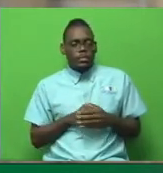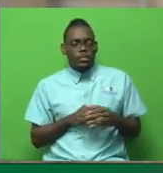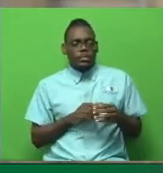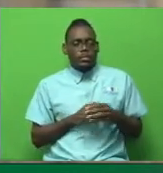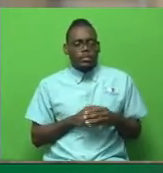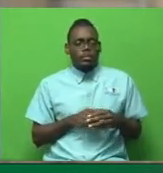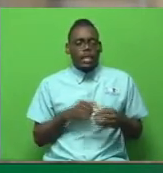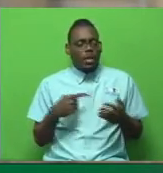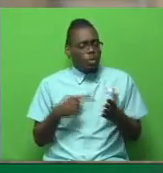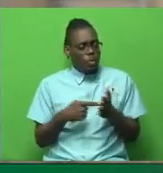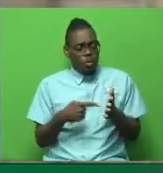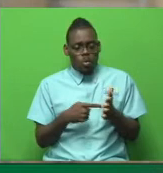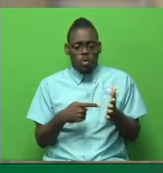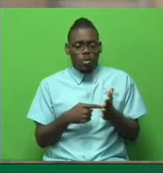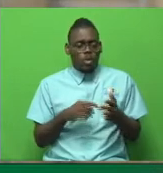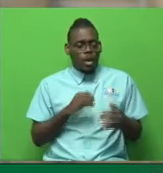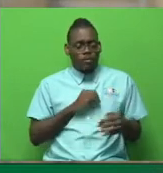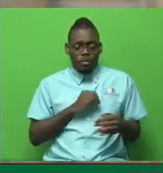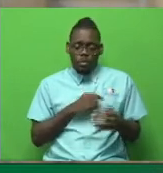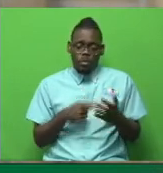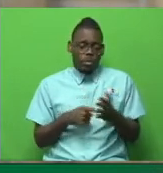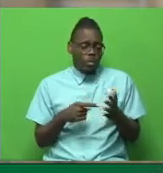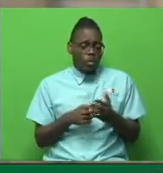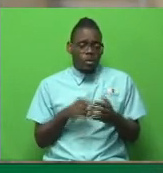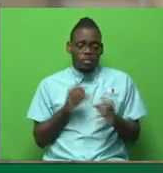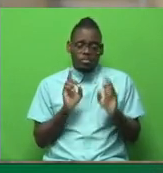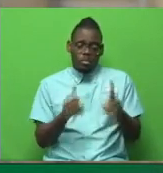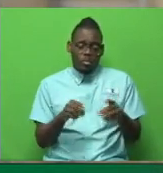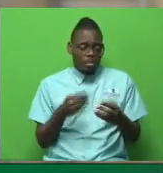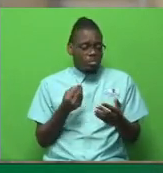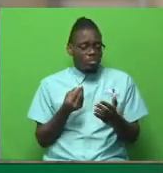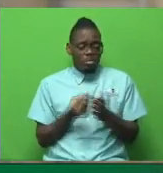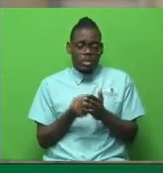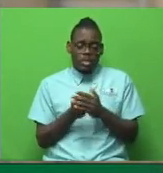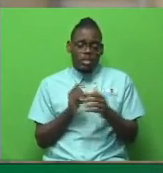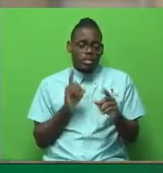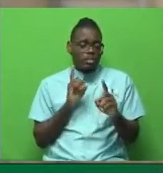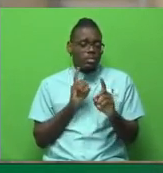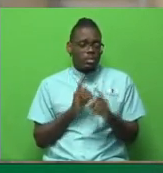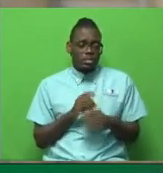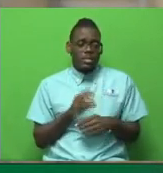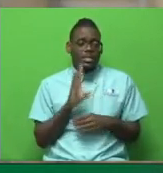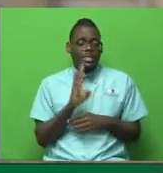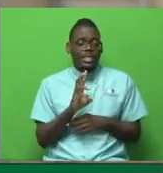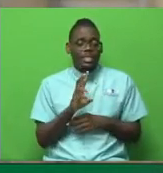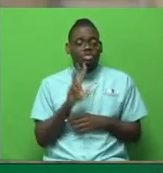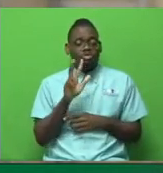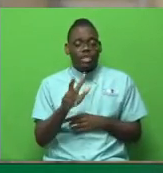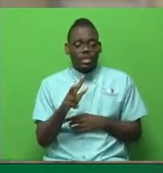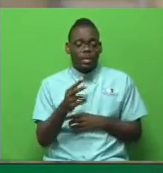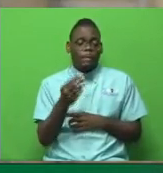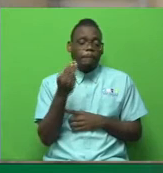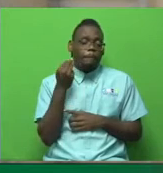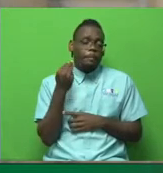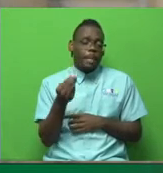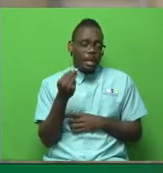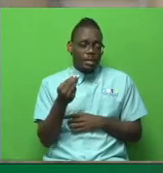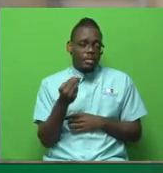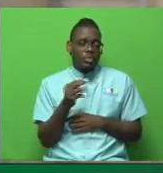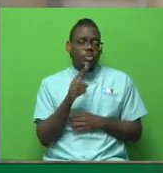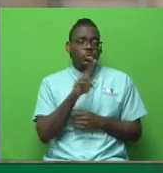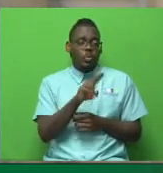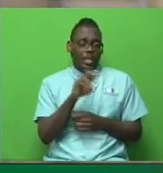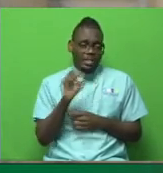and gas prices we have deposited 163 million U.S into the hsf for in for